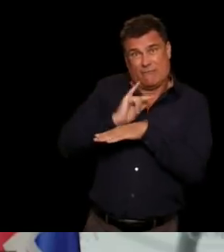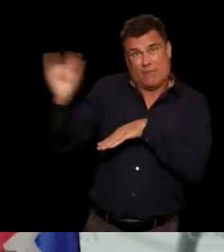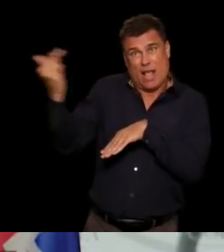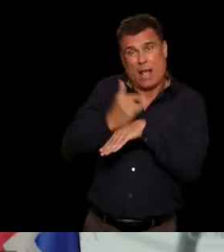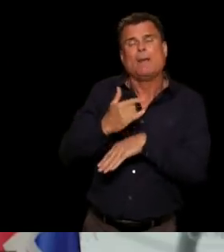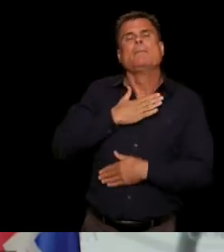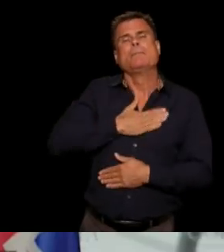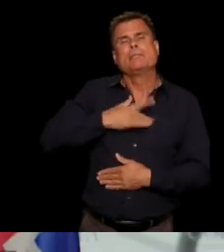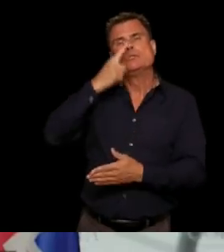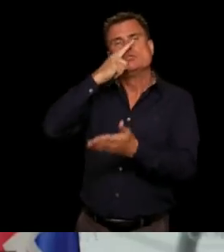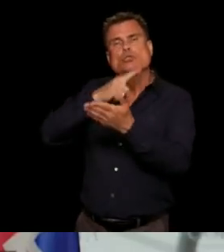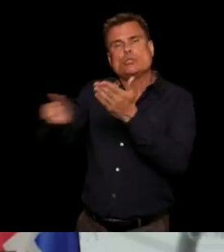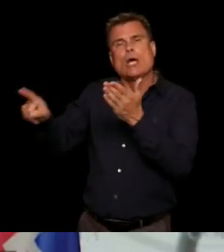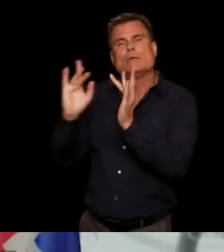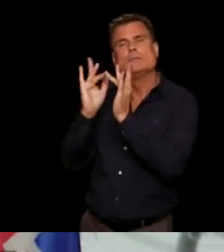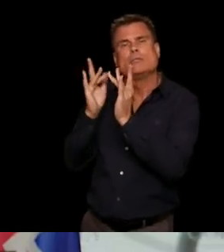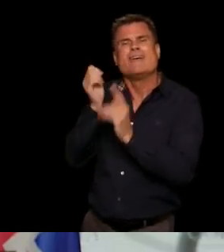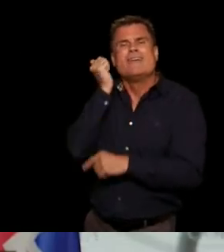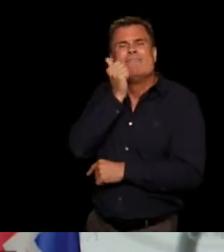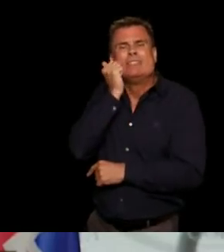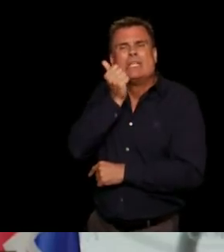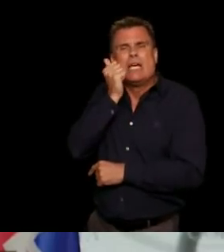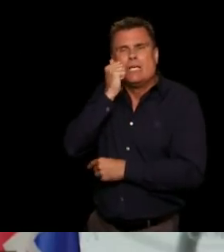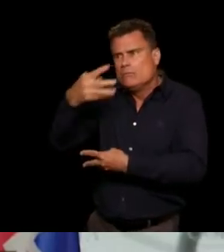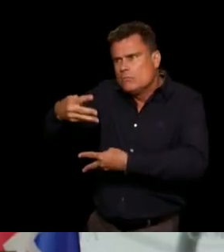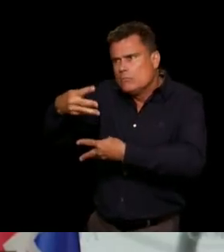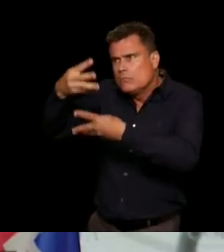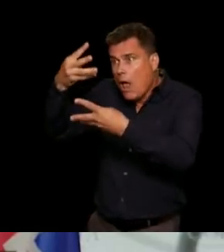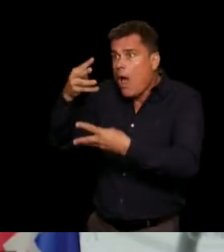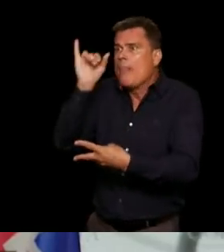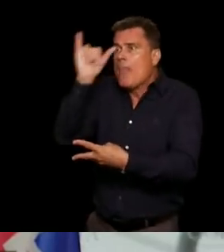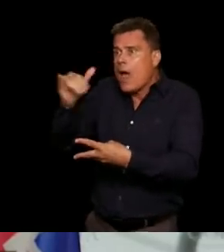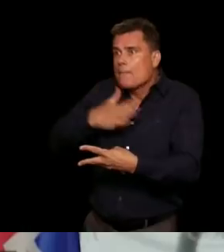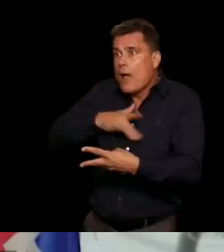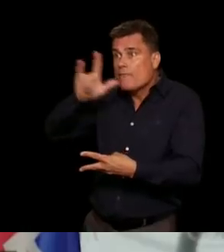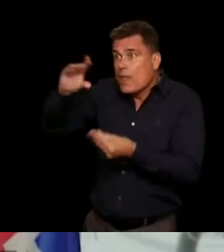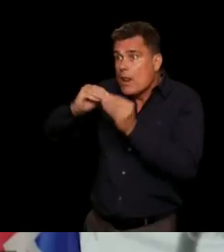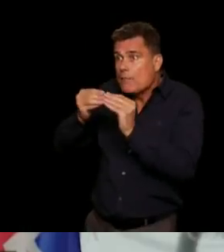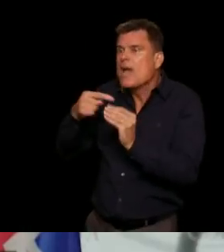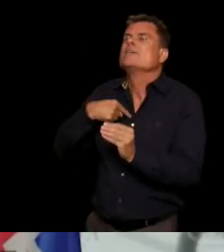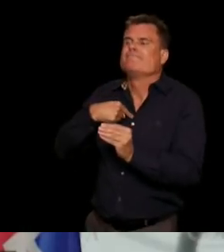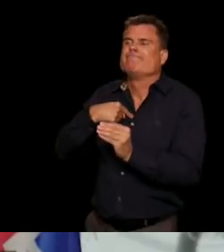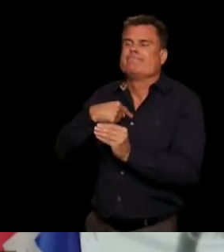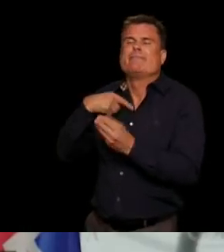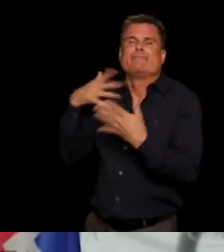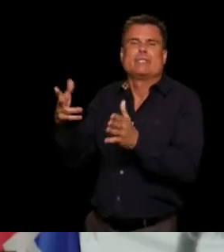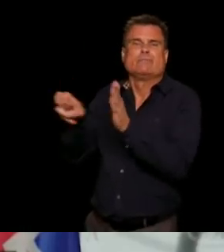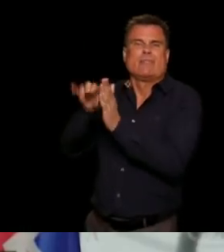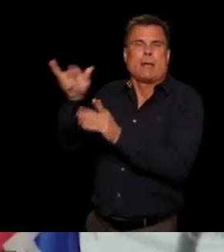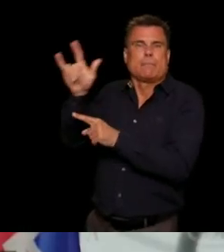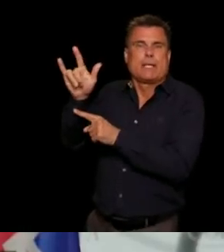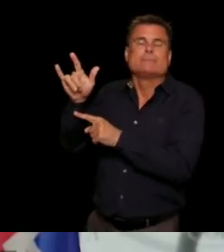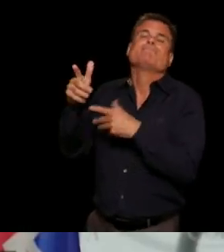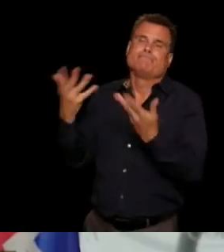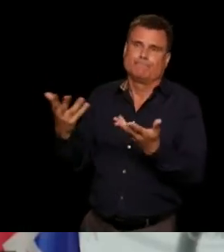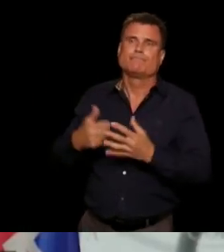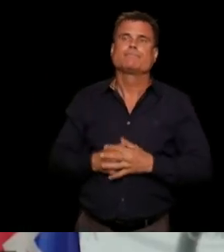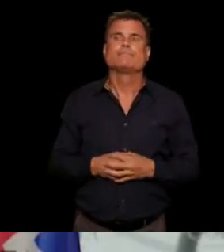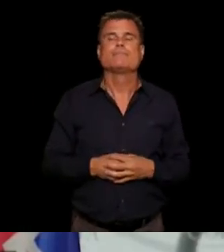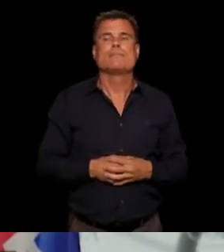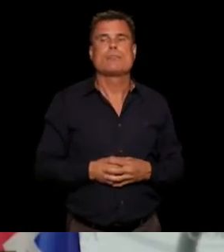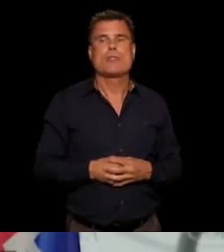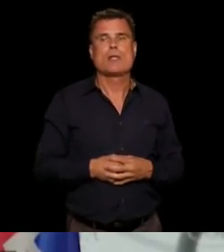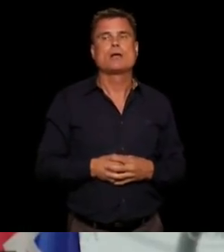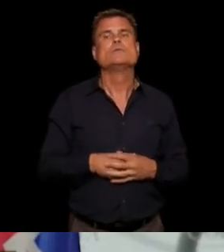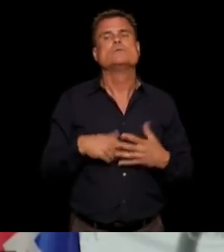up to date on any potential exposures. So what do today's numbers tell us? We do continue to see new infections in British